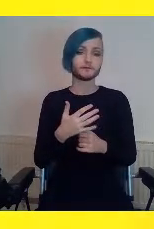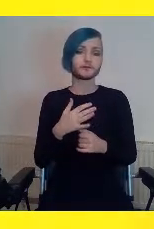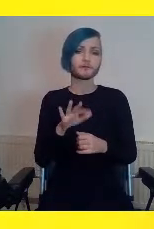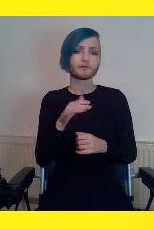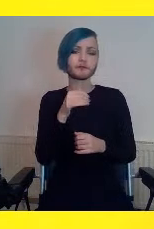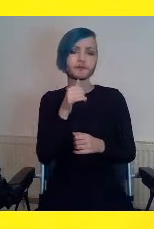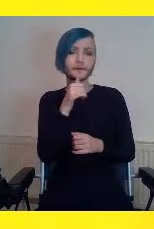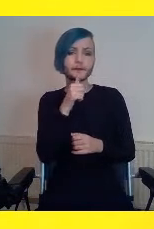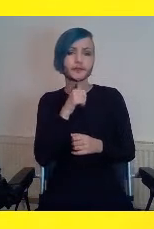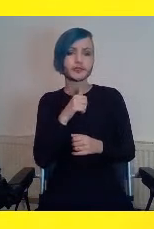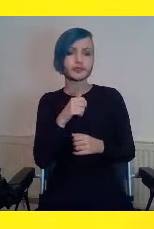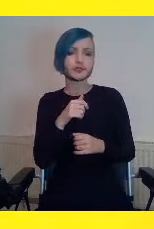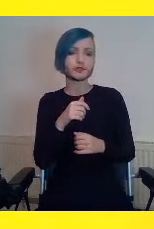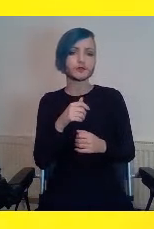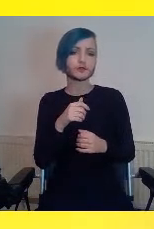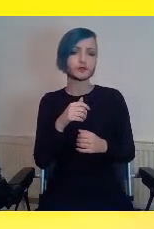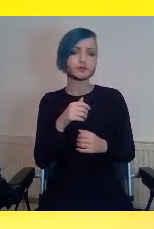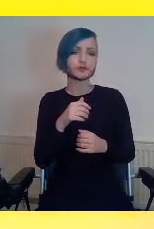are